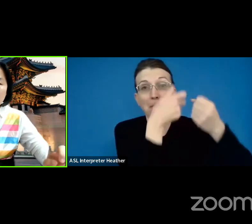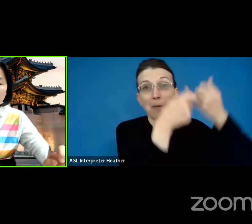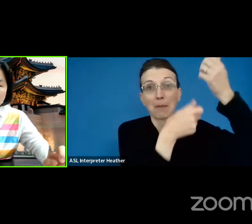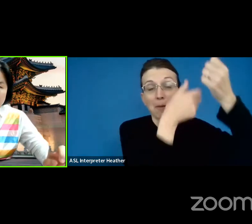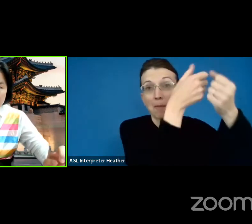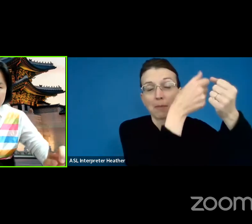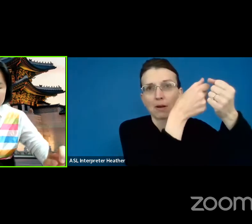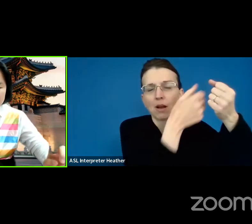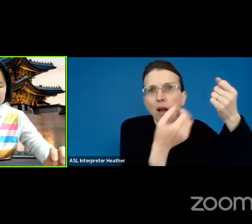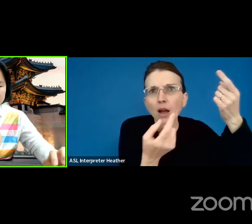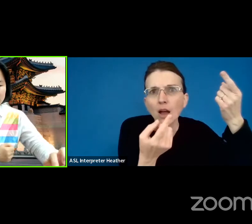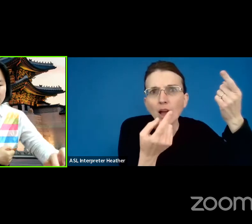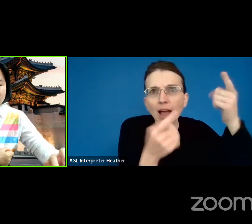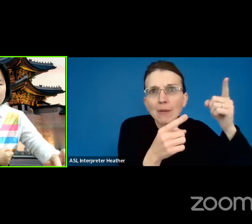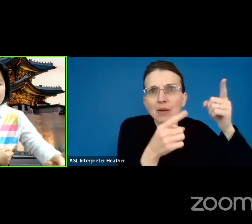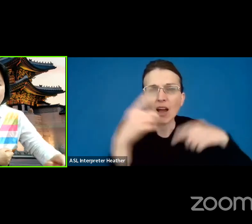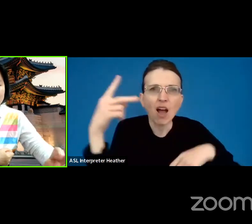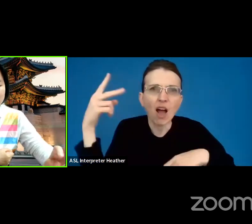rope was cut.